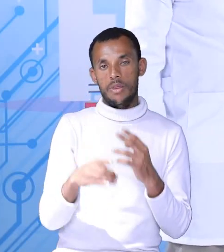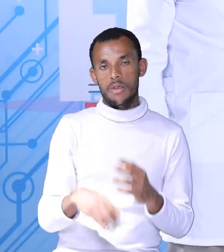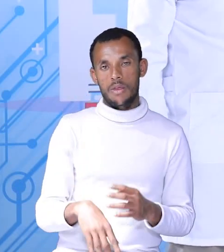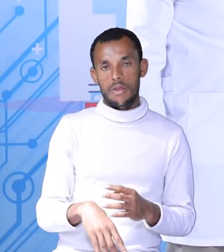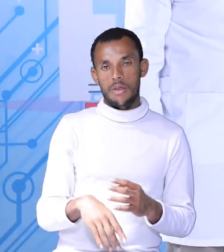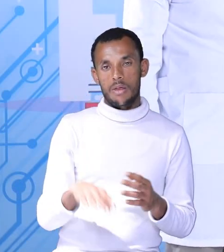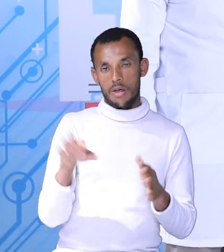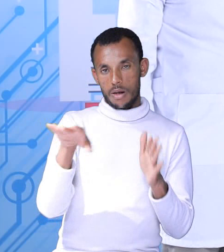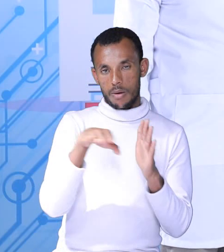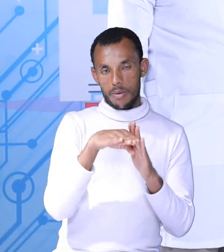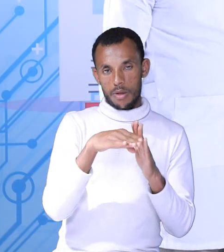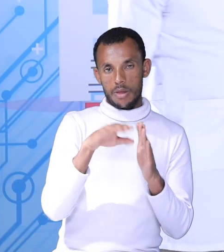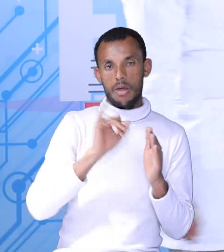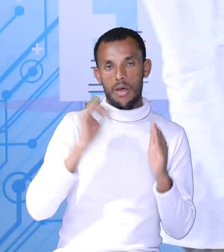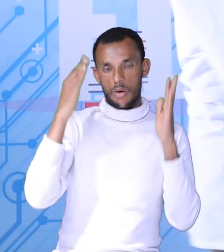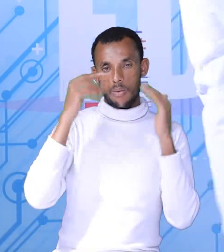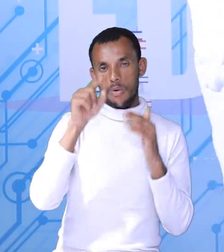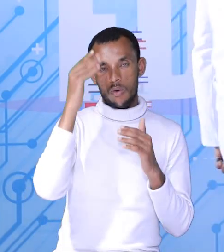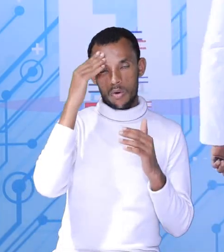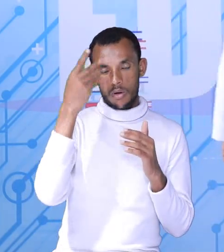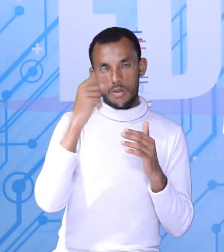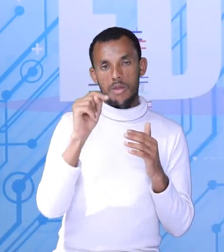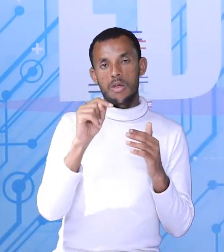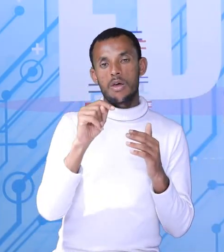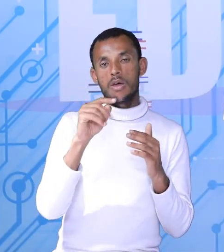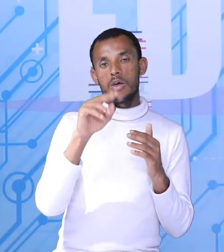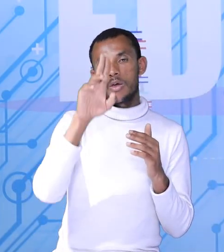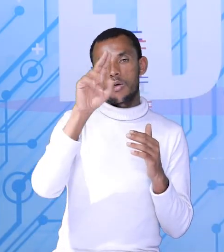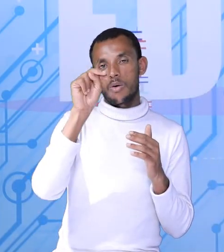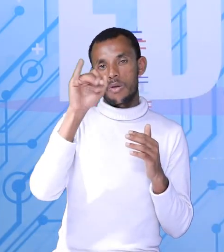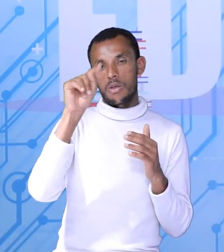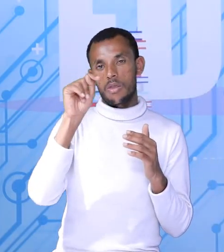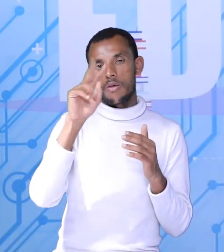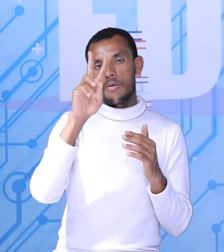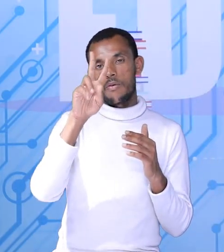unit vector representation. I hope you know the unit vectors